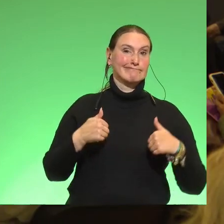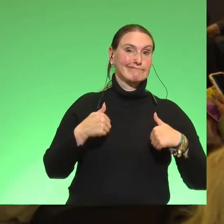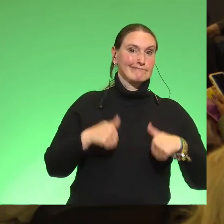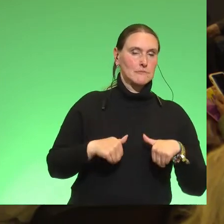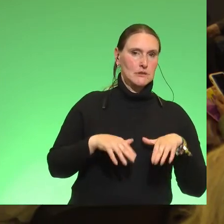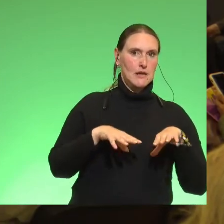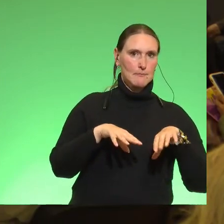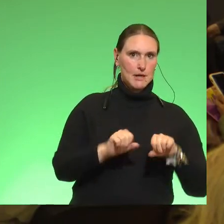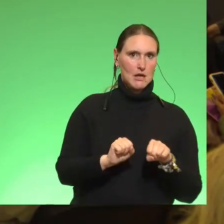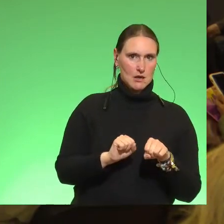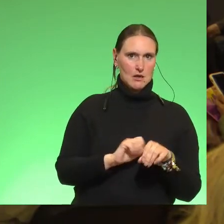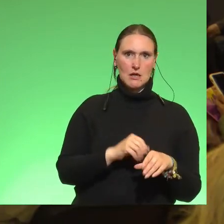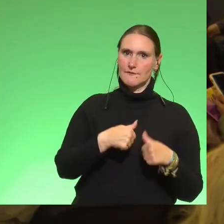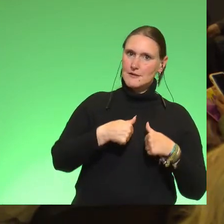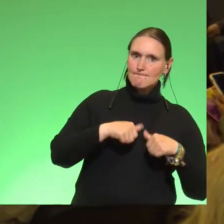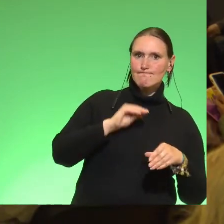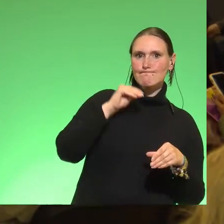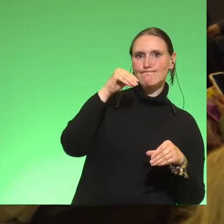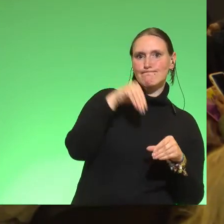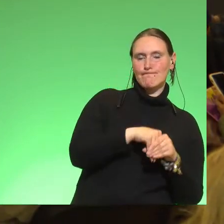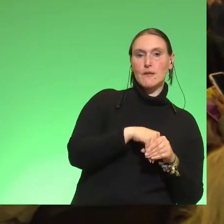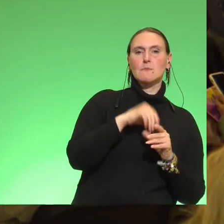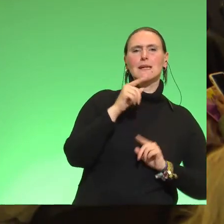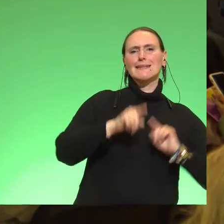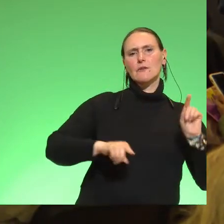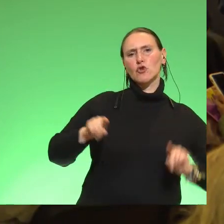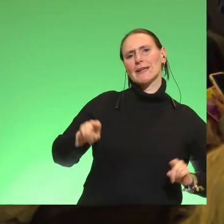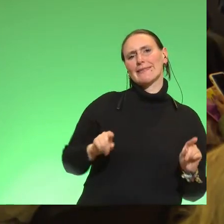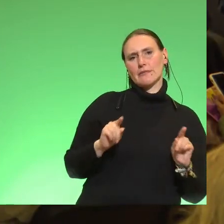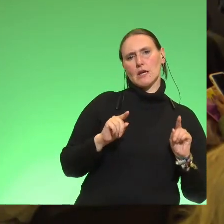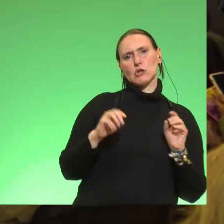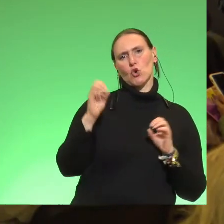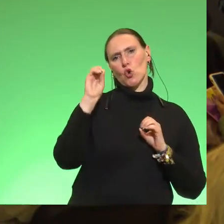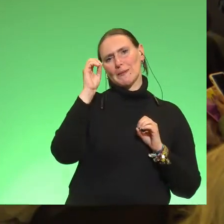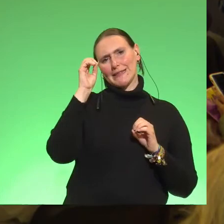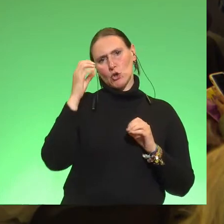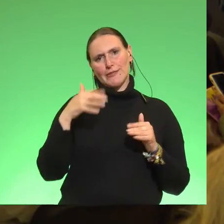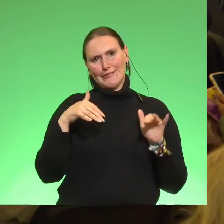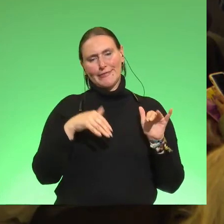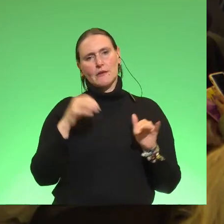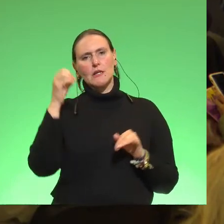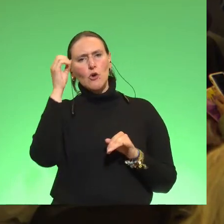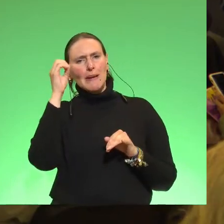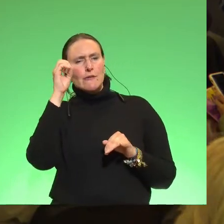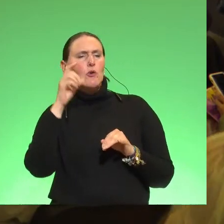And it's something to be thought of, but there are different opinions about it. There's people